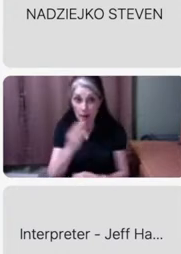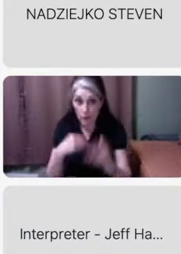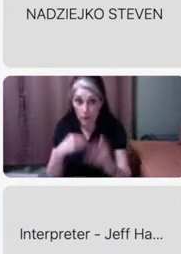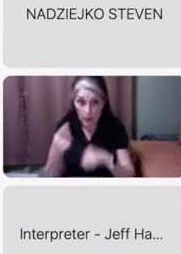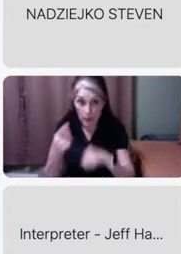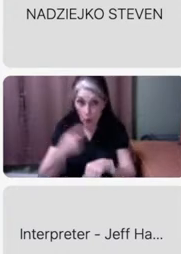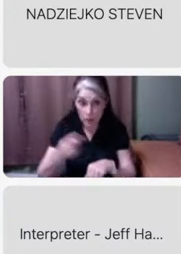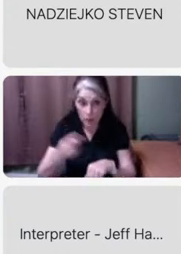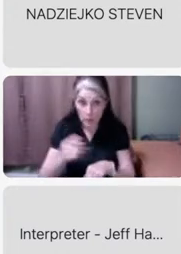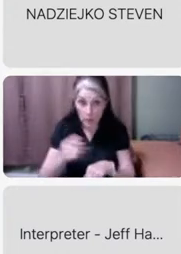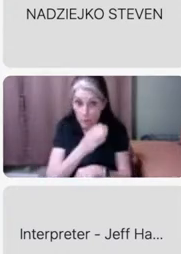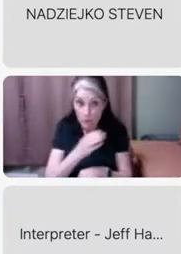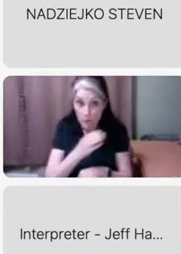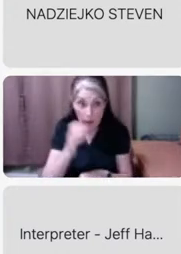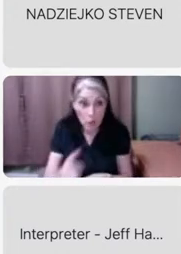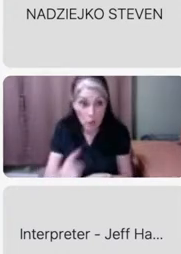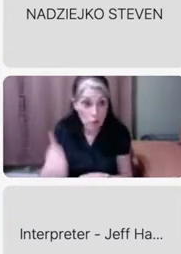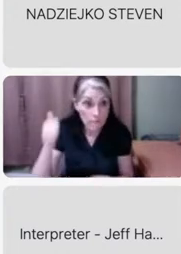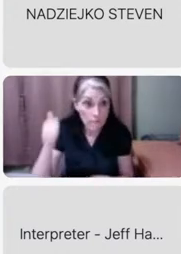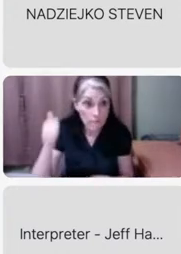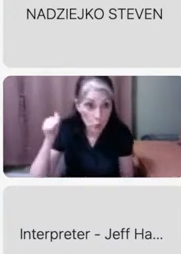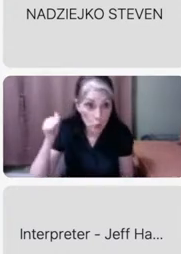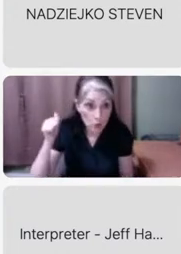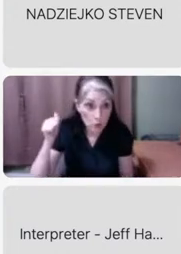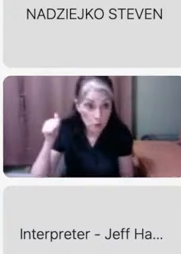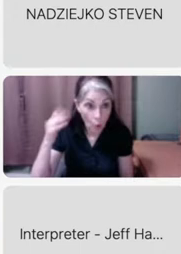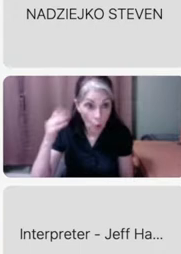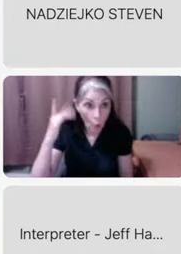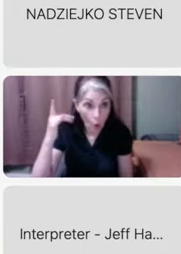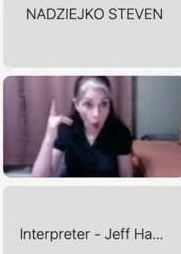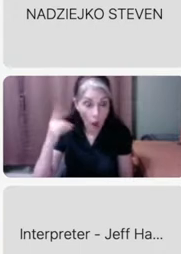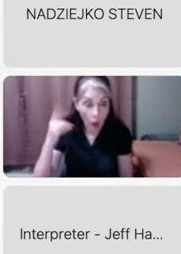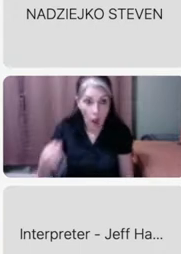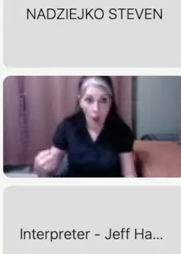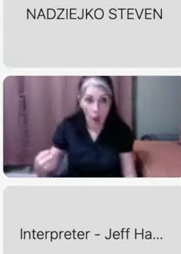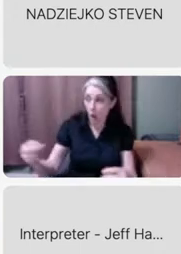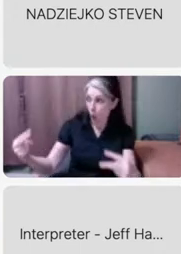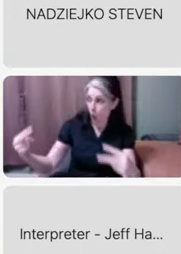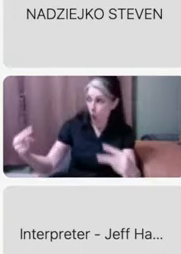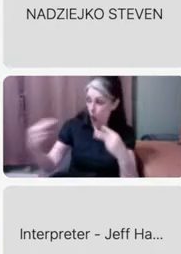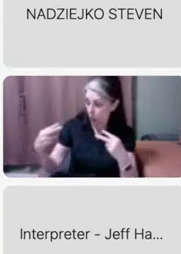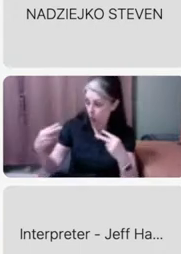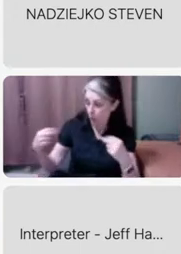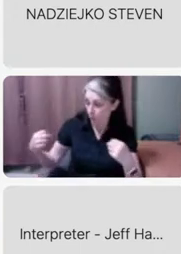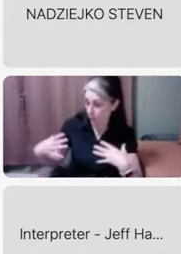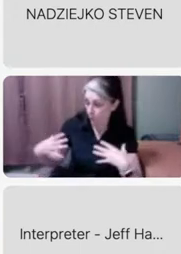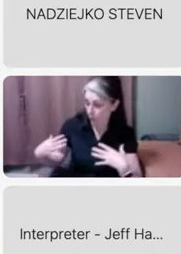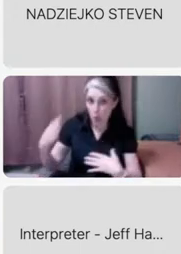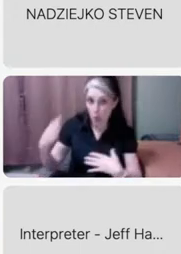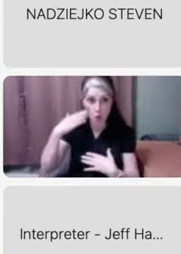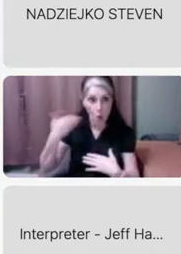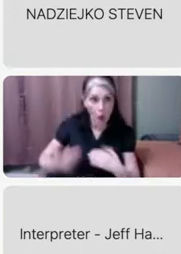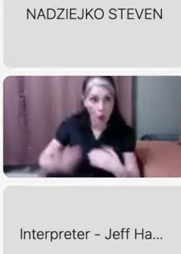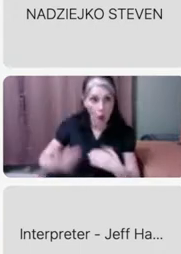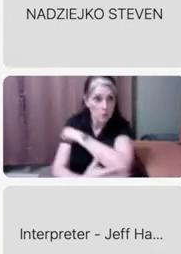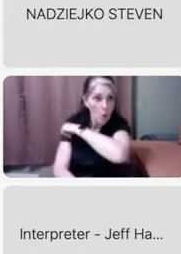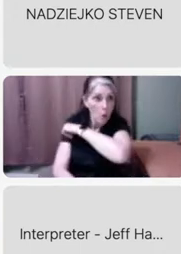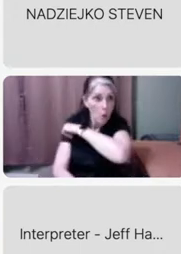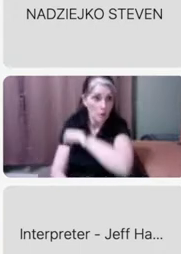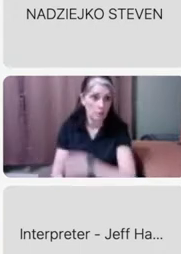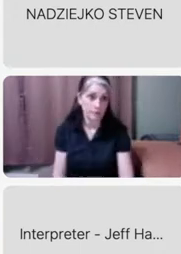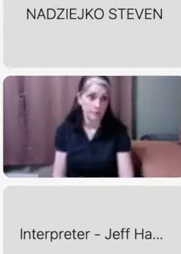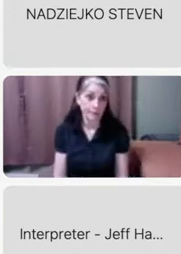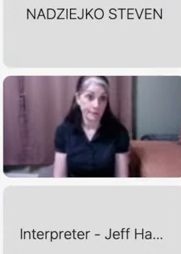refused because i was afraid people would know i was poor honest to god